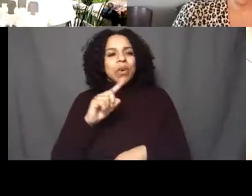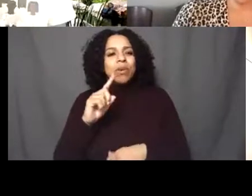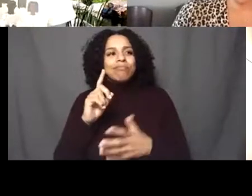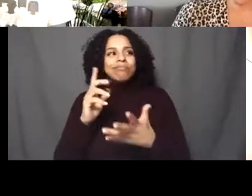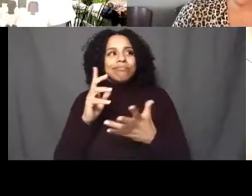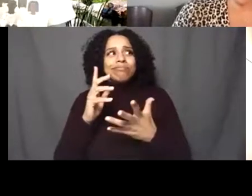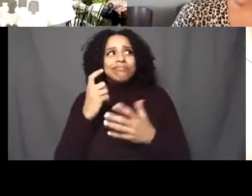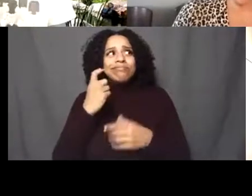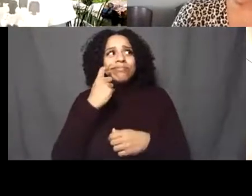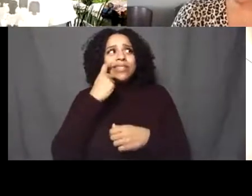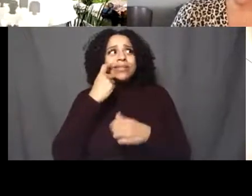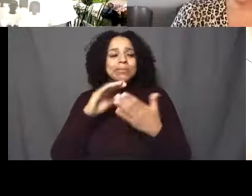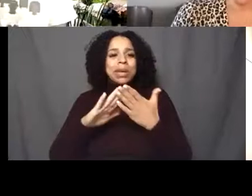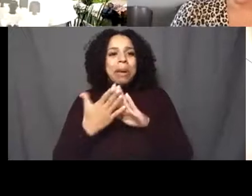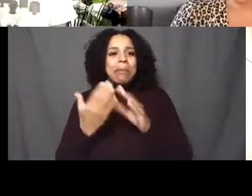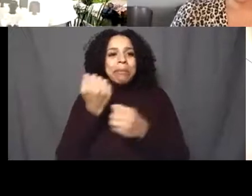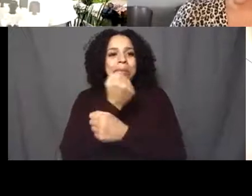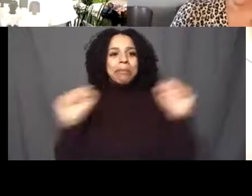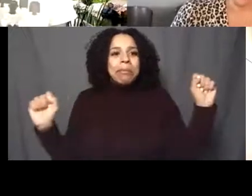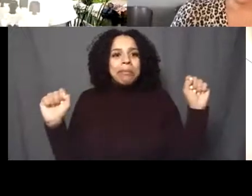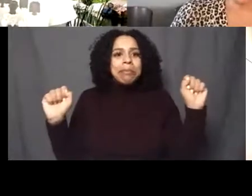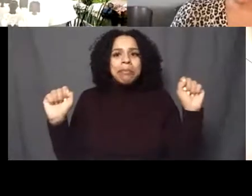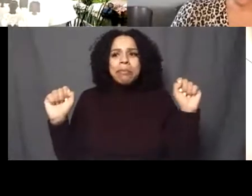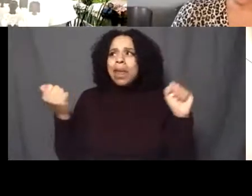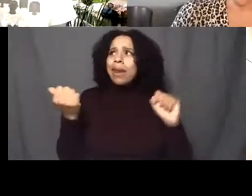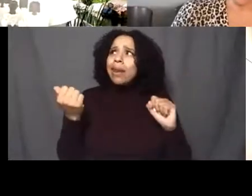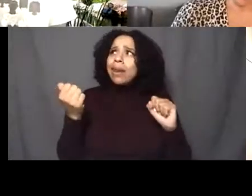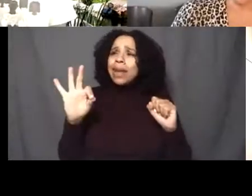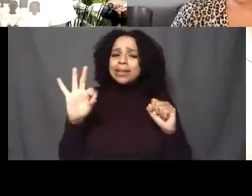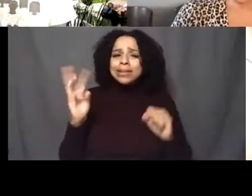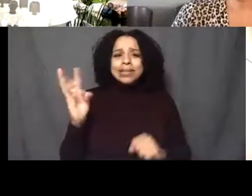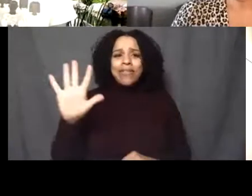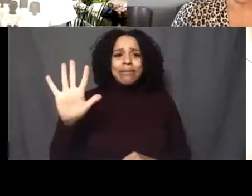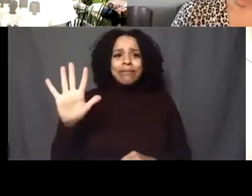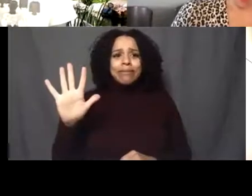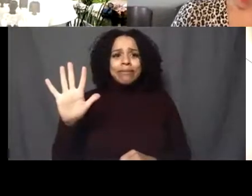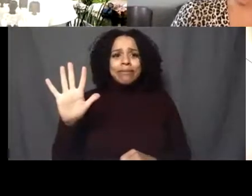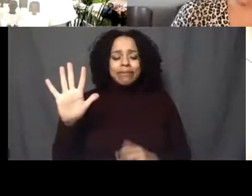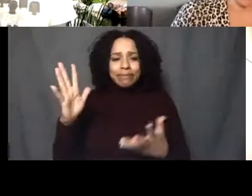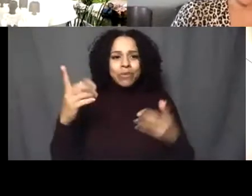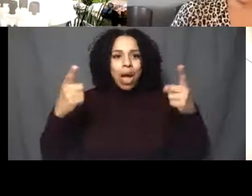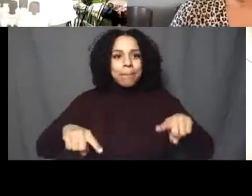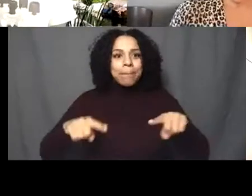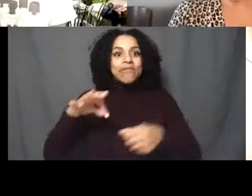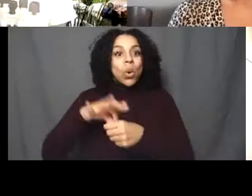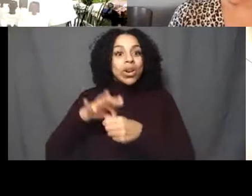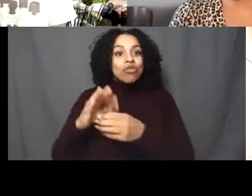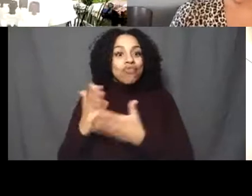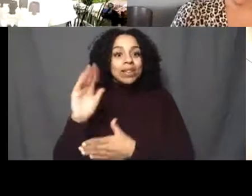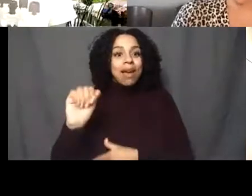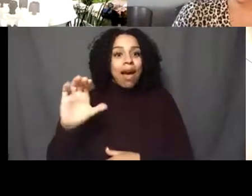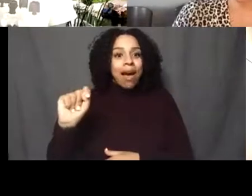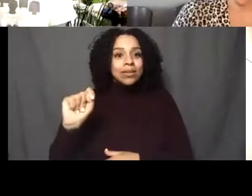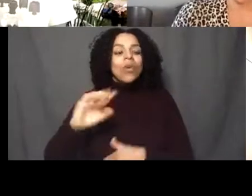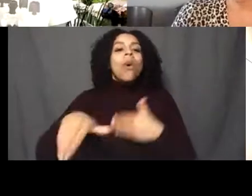been a democracy since 1965. It was not until the Voting Rights Act that all Americans actually had